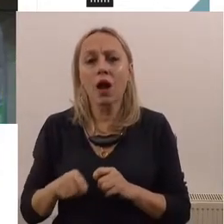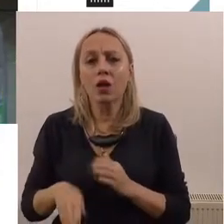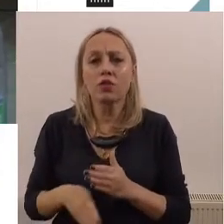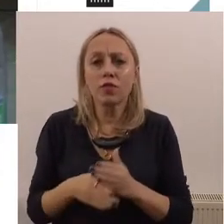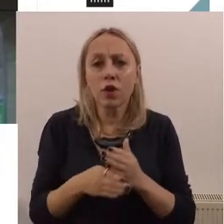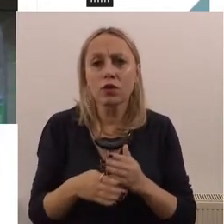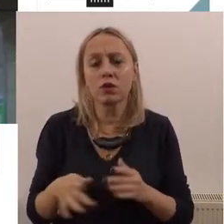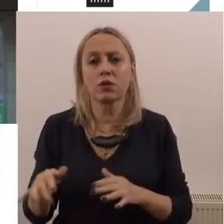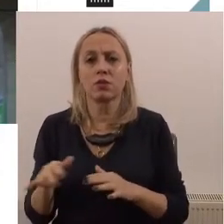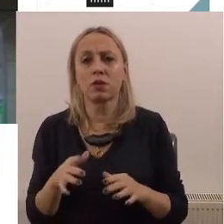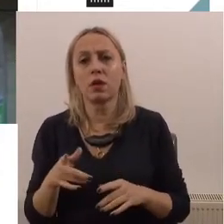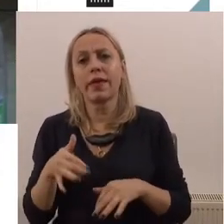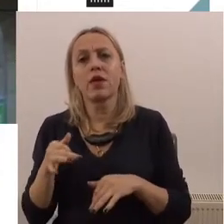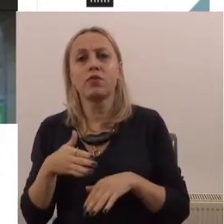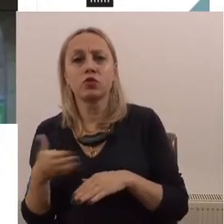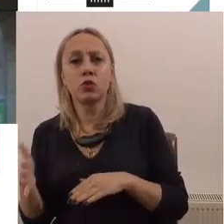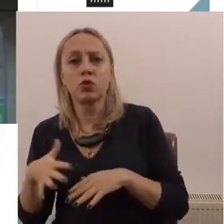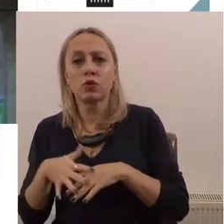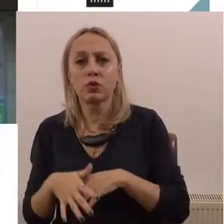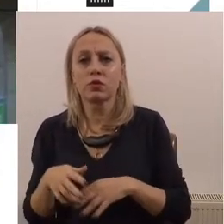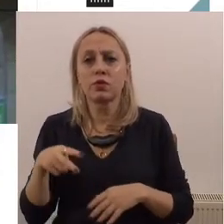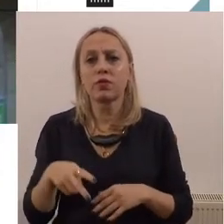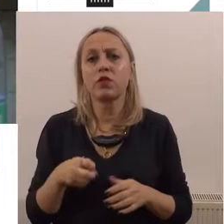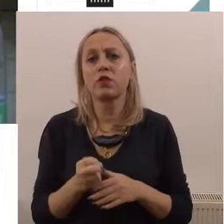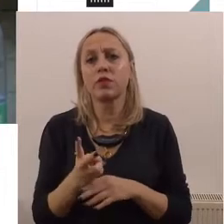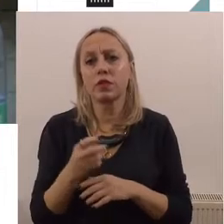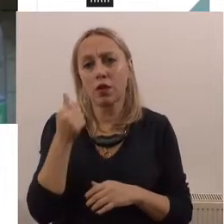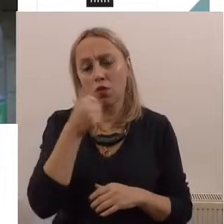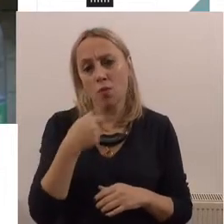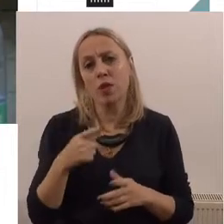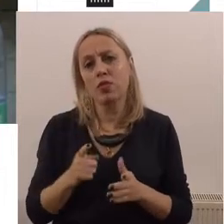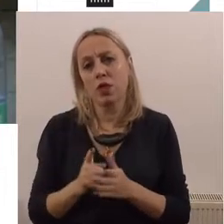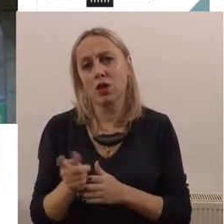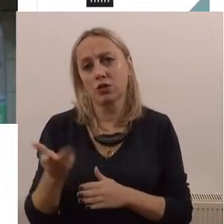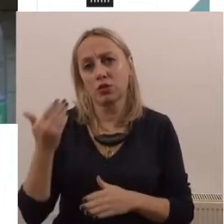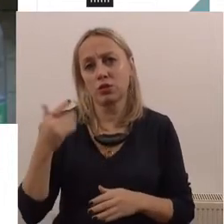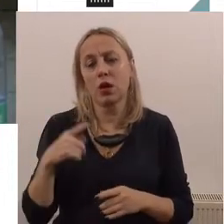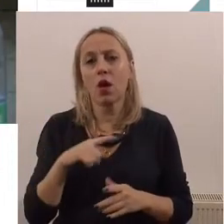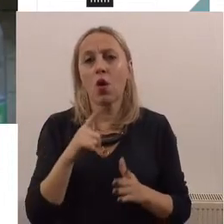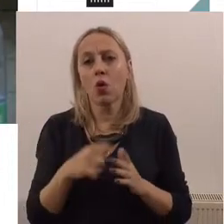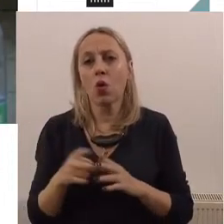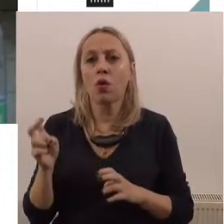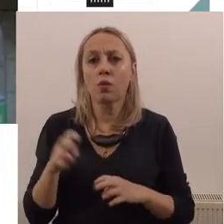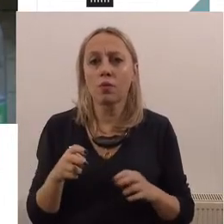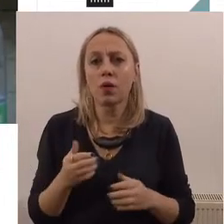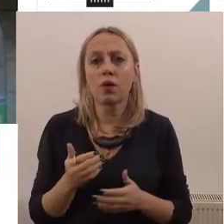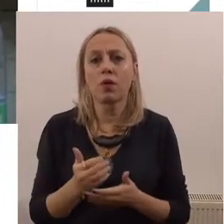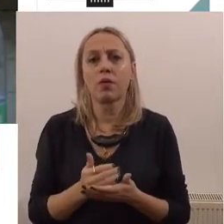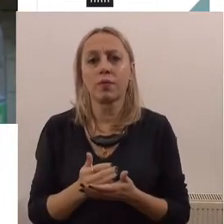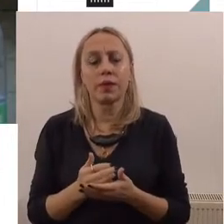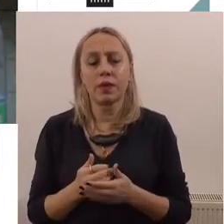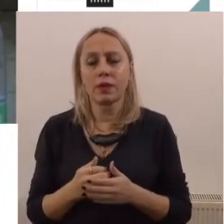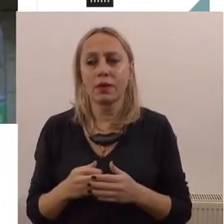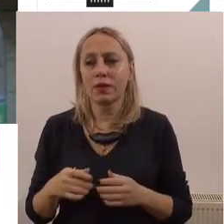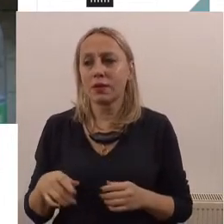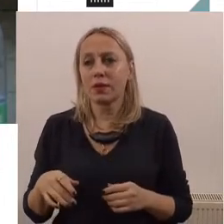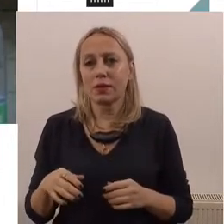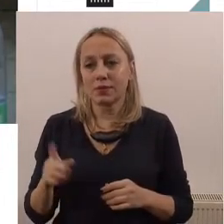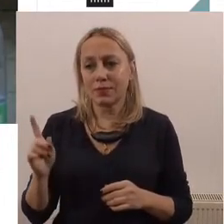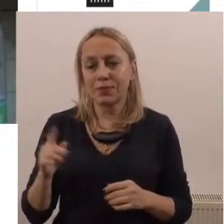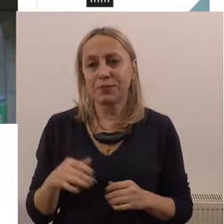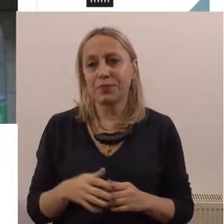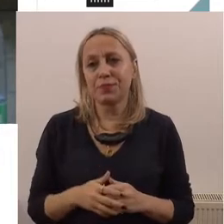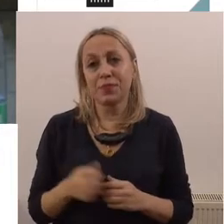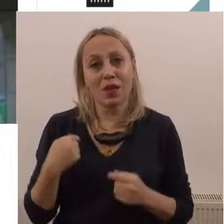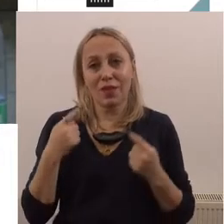used to carry out various charity projects. They aiming at inclusivity. They arrange the so-called